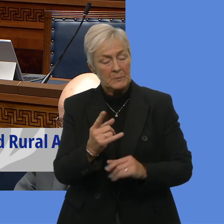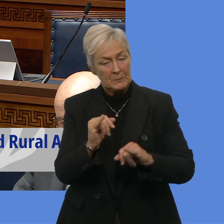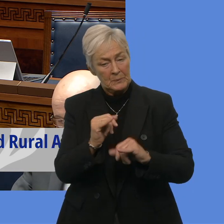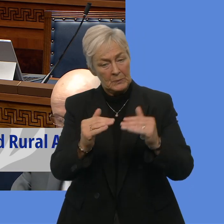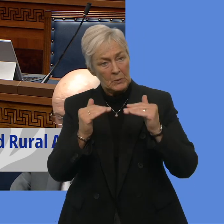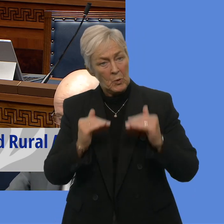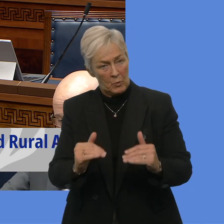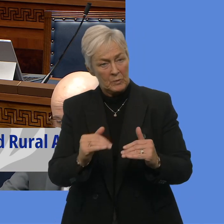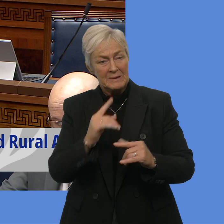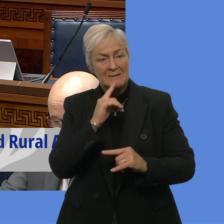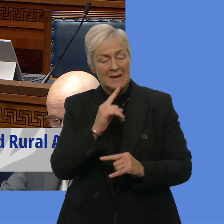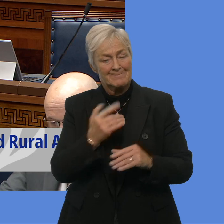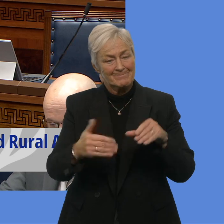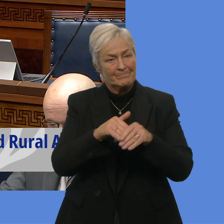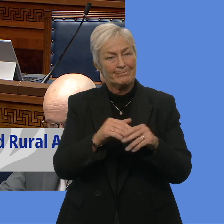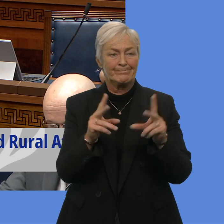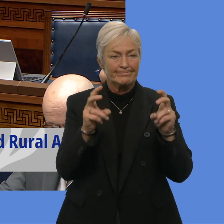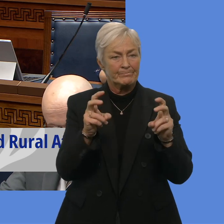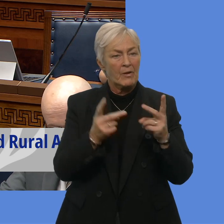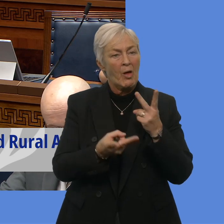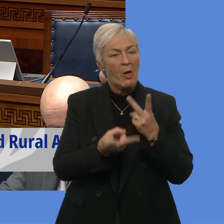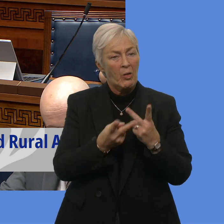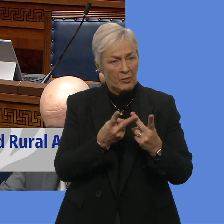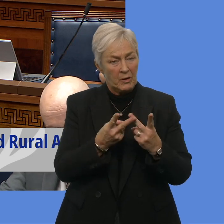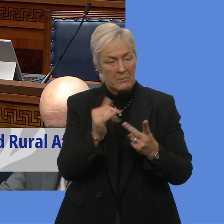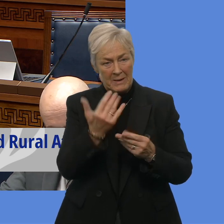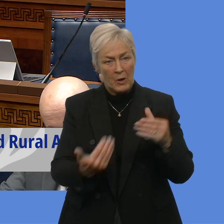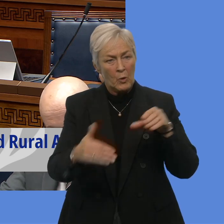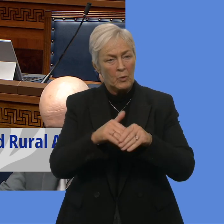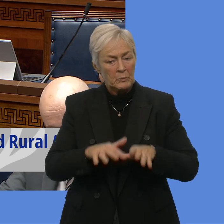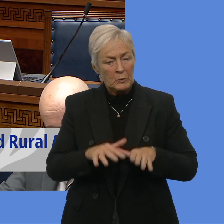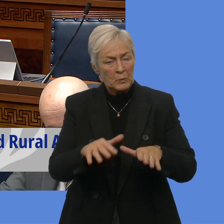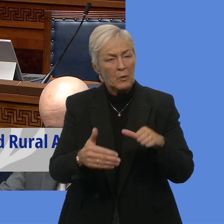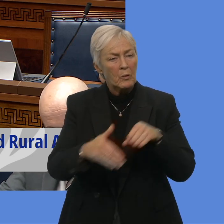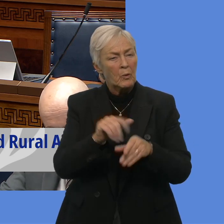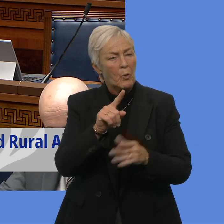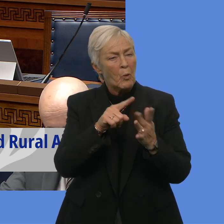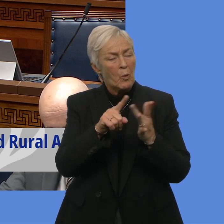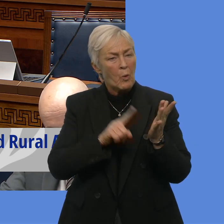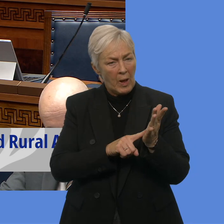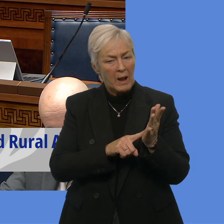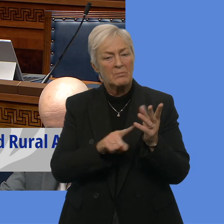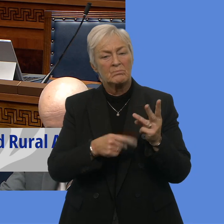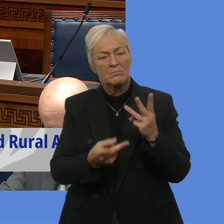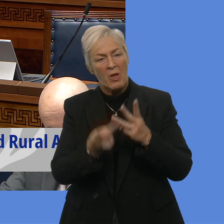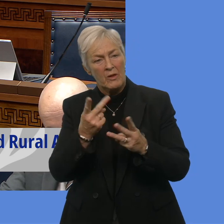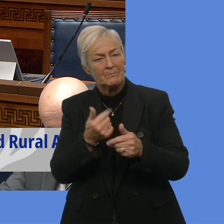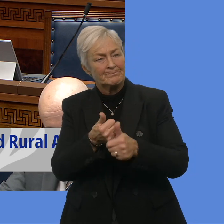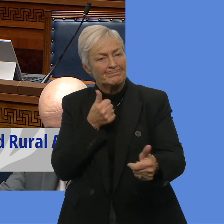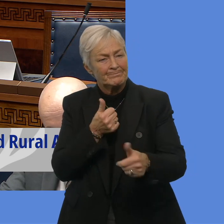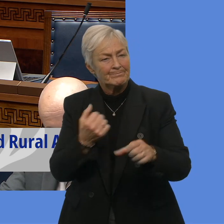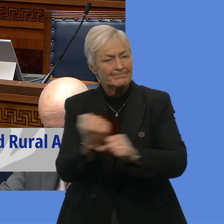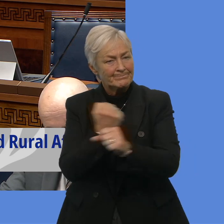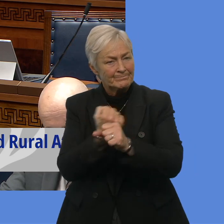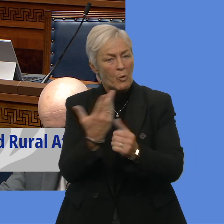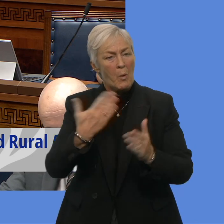had a source classified as other, which may include pollution from oil spills, suspended solids from construction sites, paint